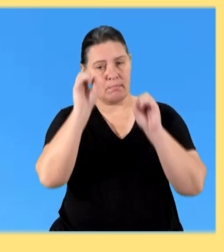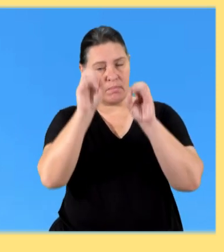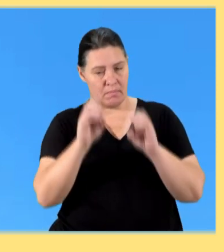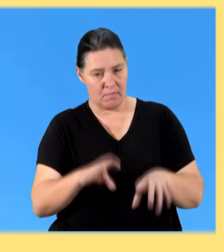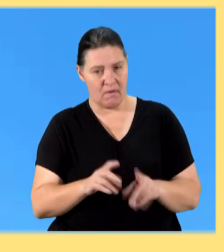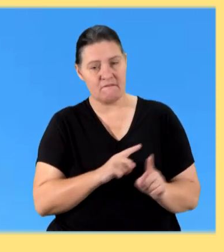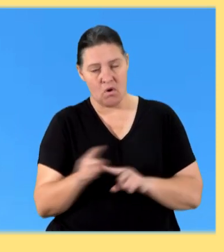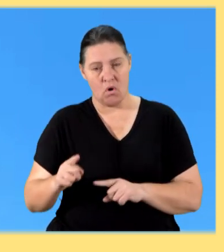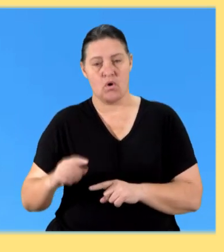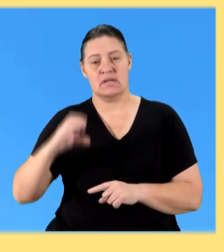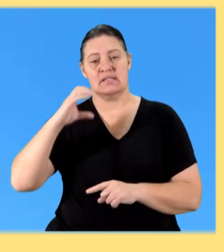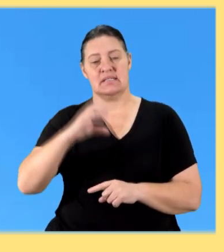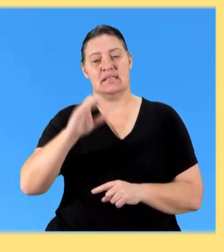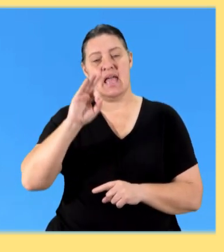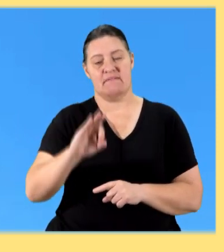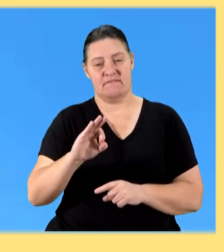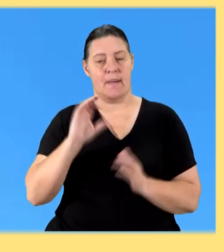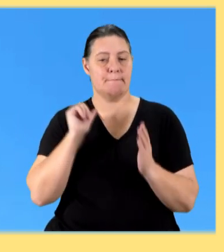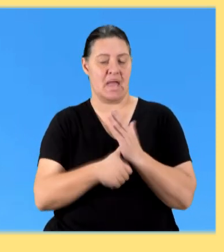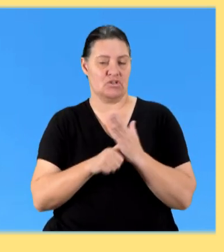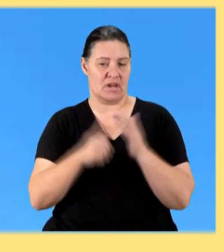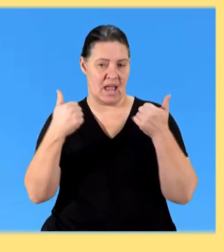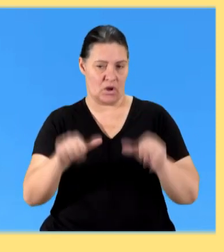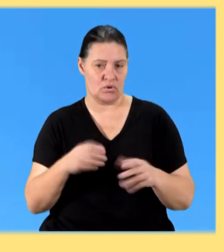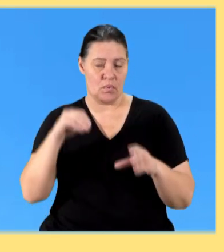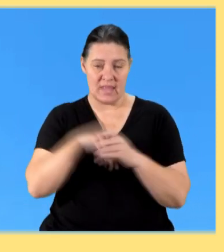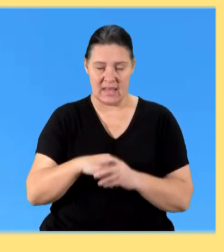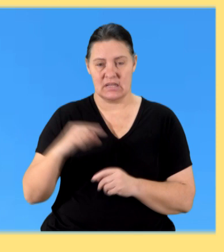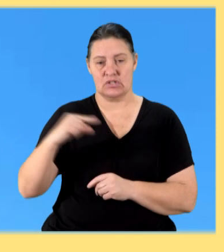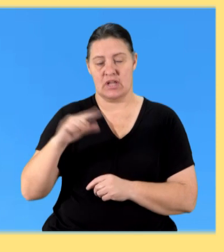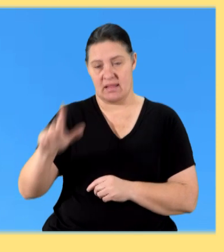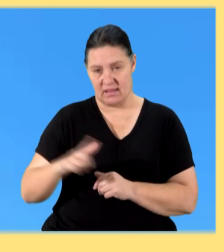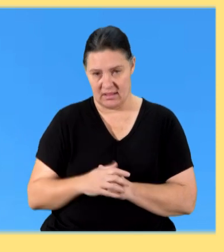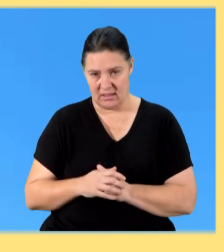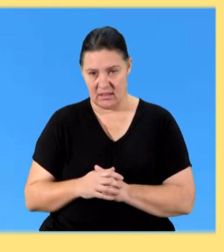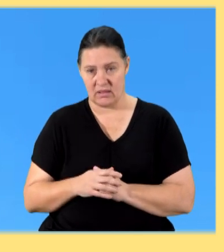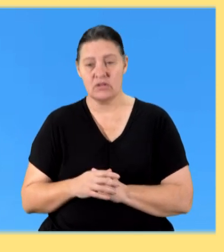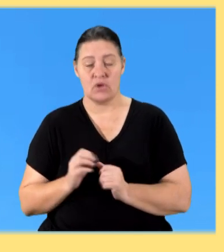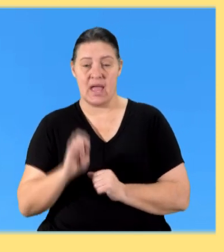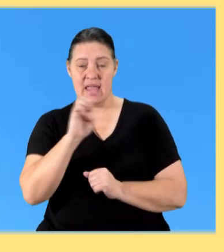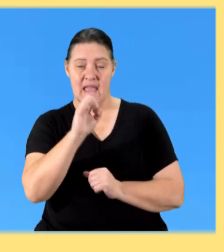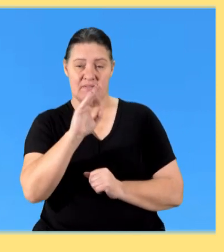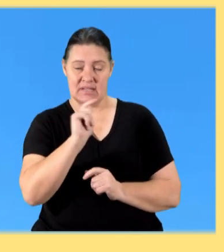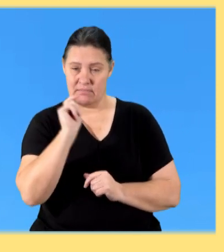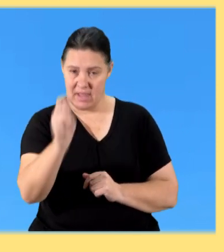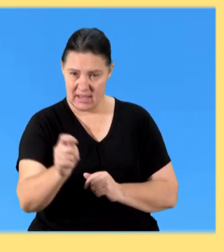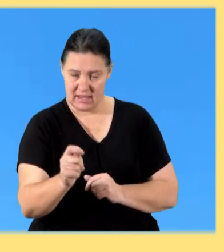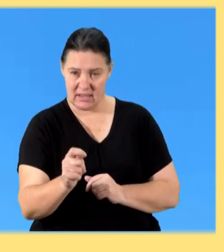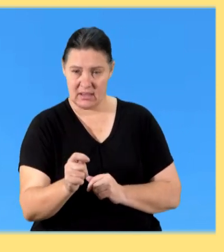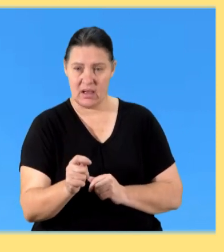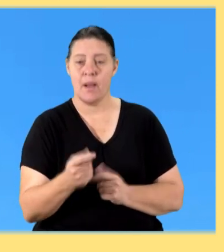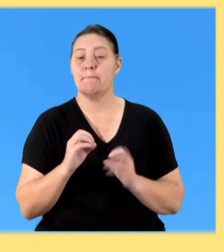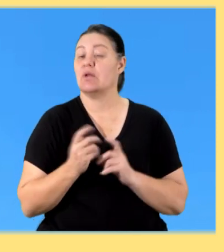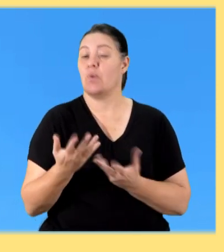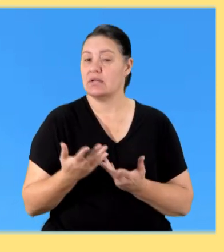to the CF Pension Fund account in the general ledger. Take into account that an EFT to settle the amount was made